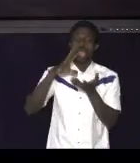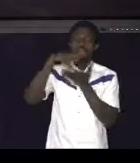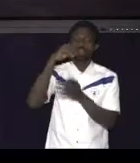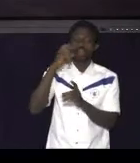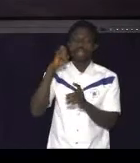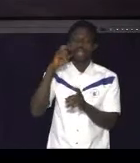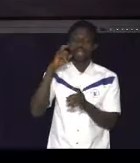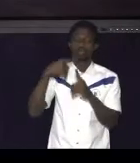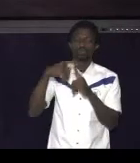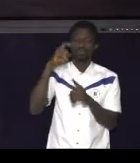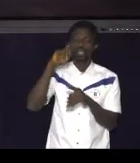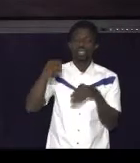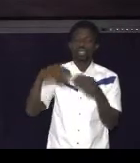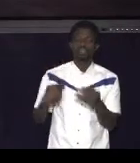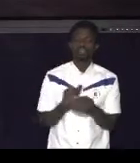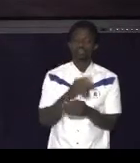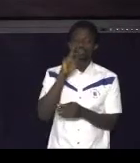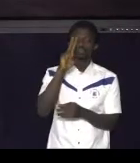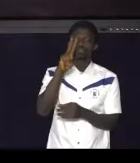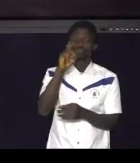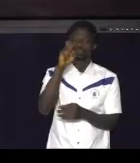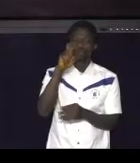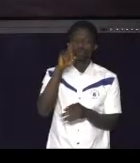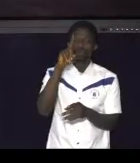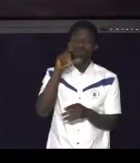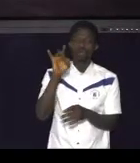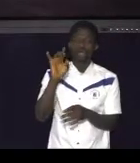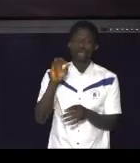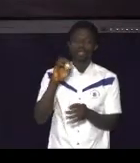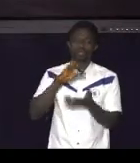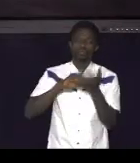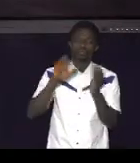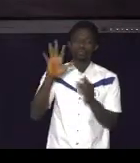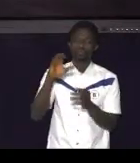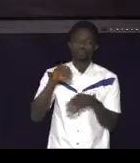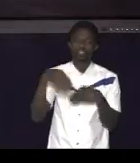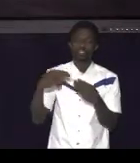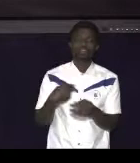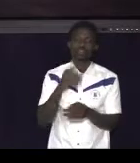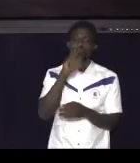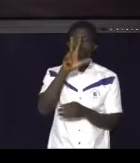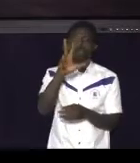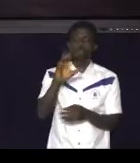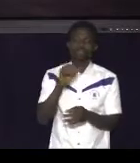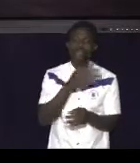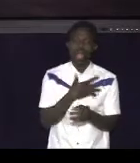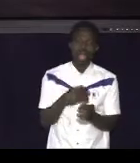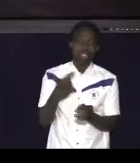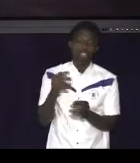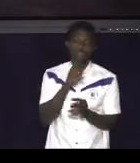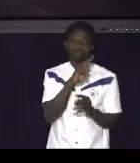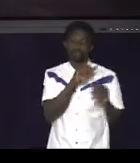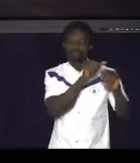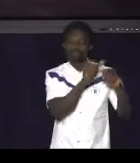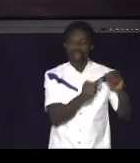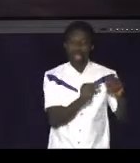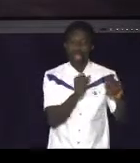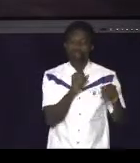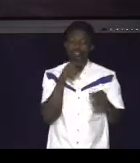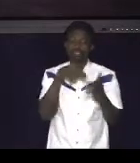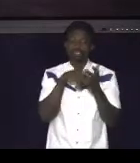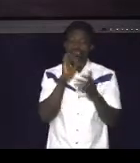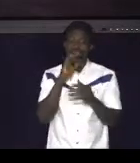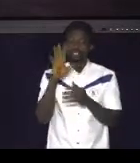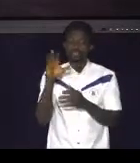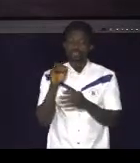gives us 2X, 180 minus 50 gives us 130. And that means that the remaining two angles, because if this one is